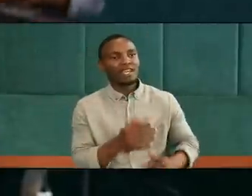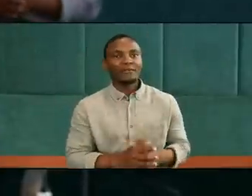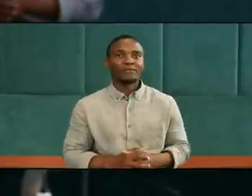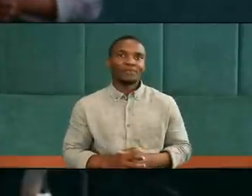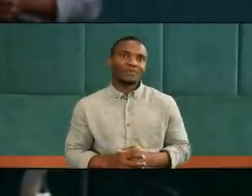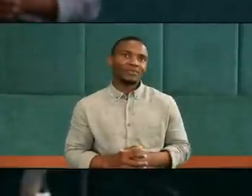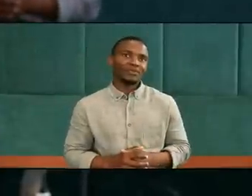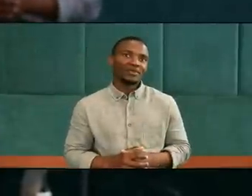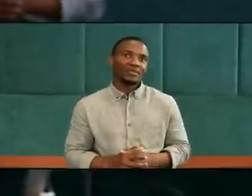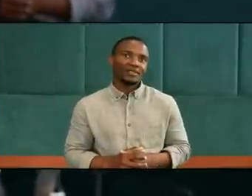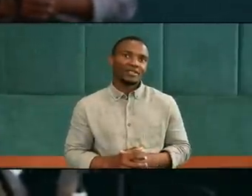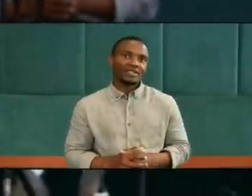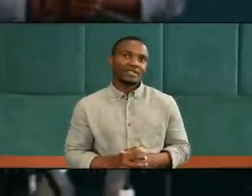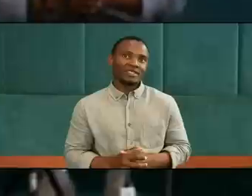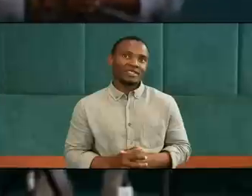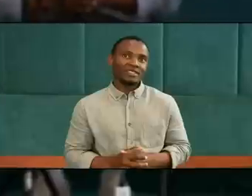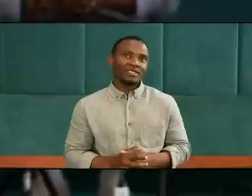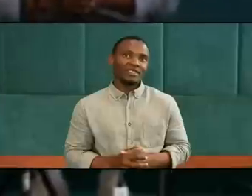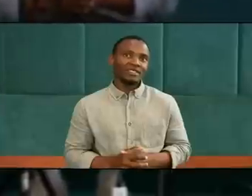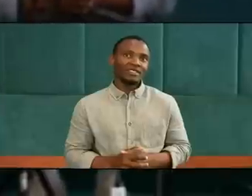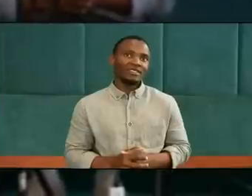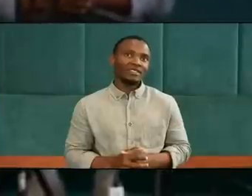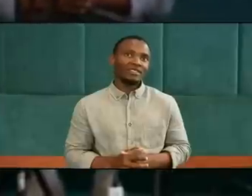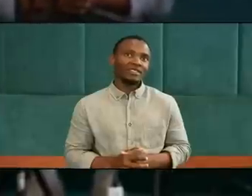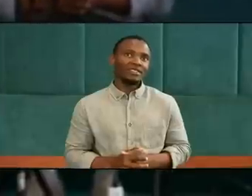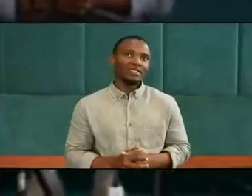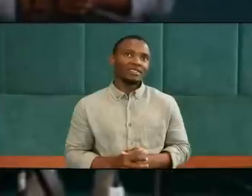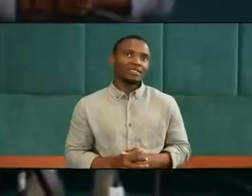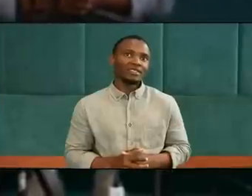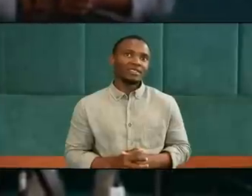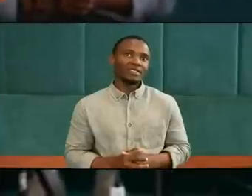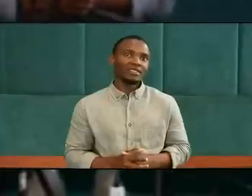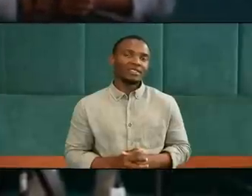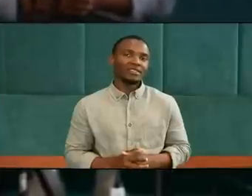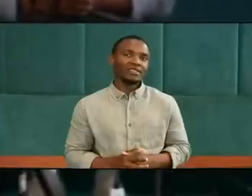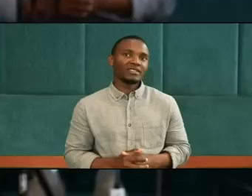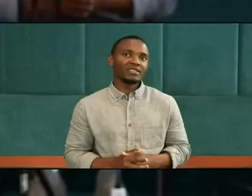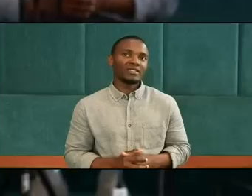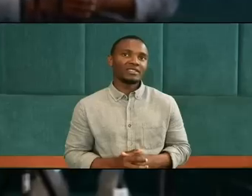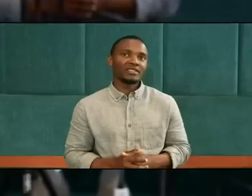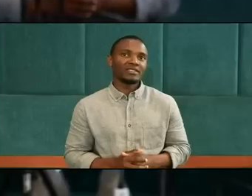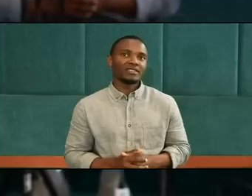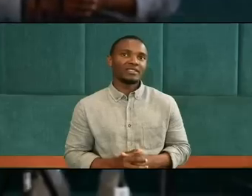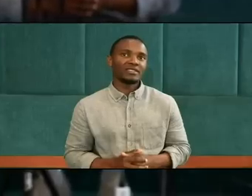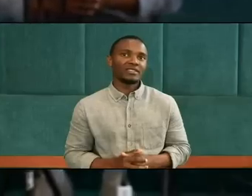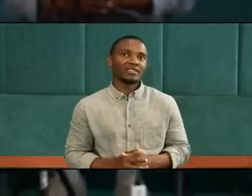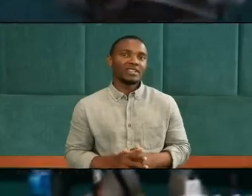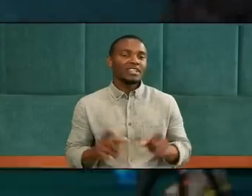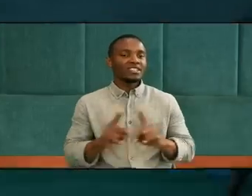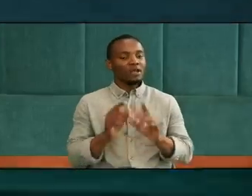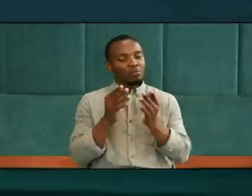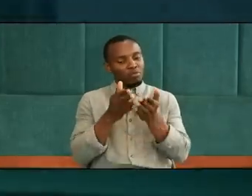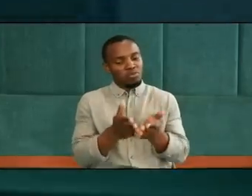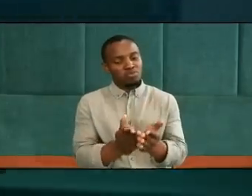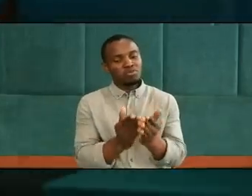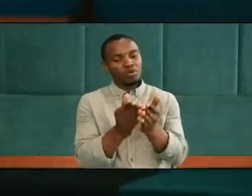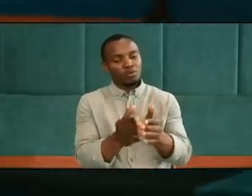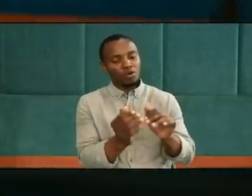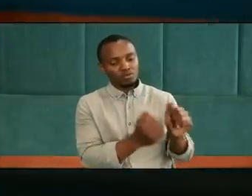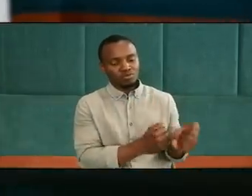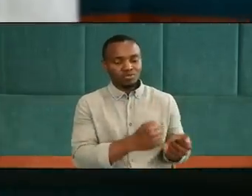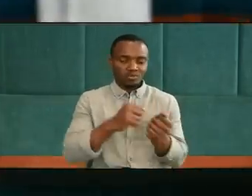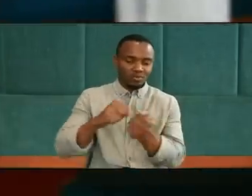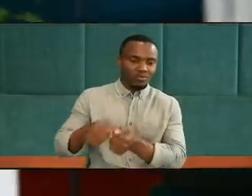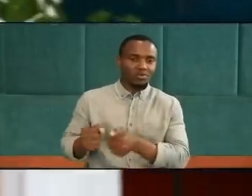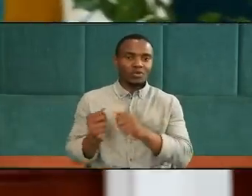nothing. Stay with me. I'm still under the subject. Call me Peter. They caught nothing. They rowed their boat coming in the Sunday